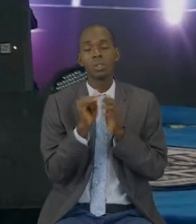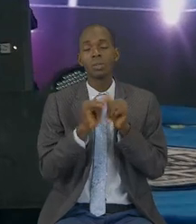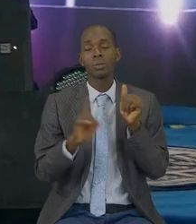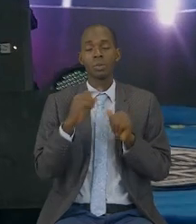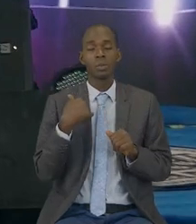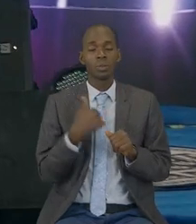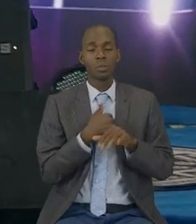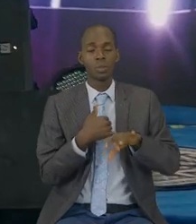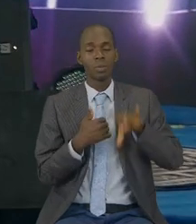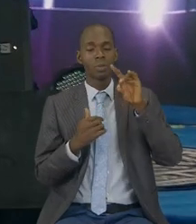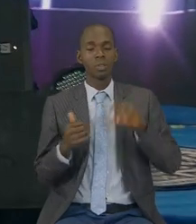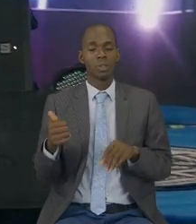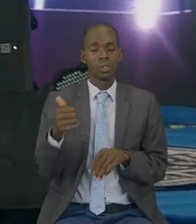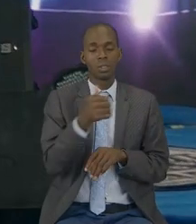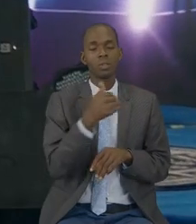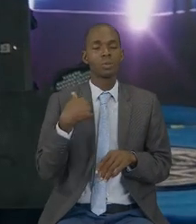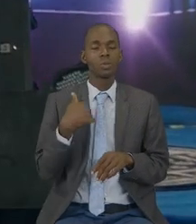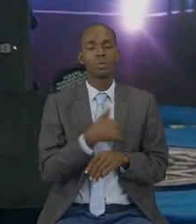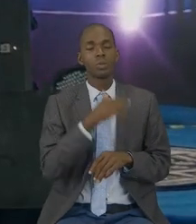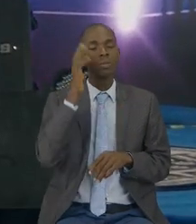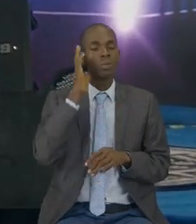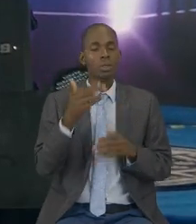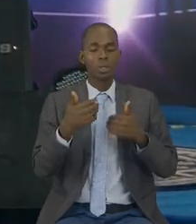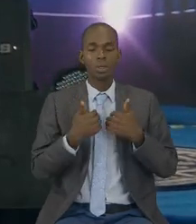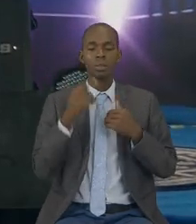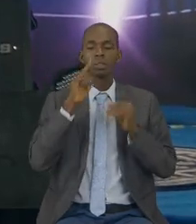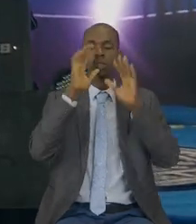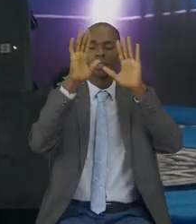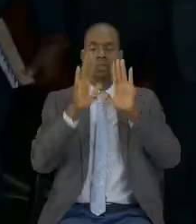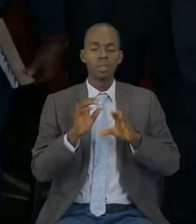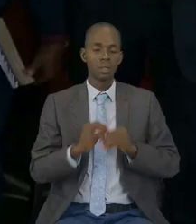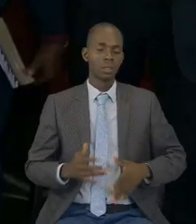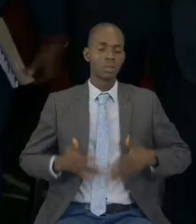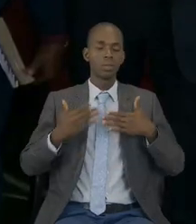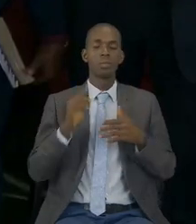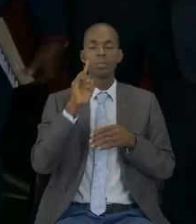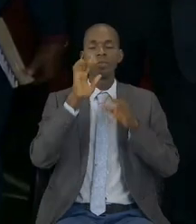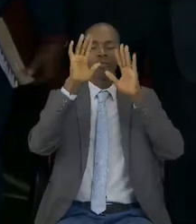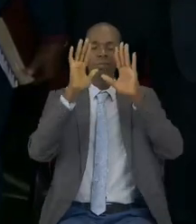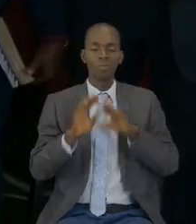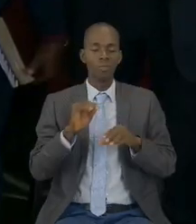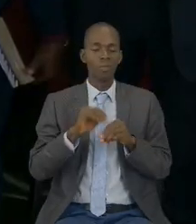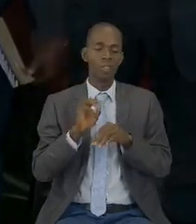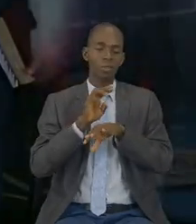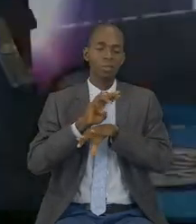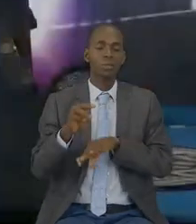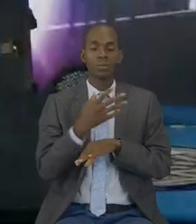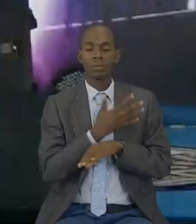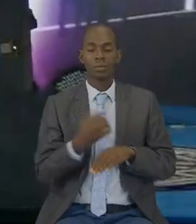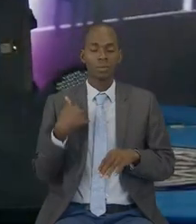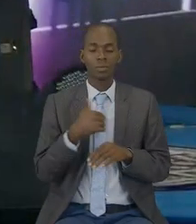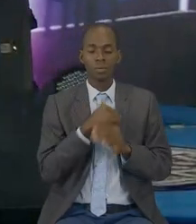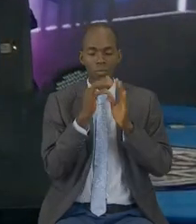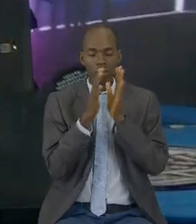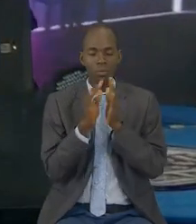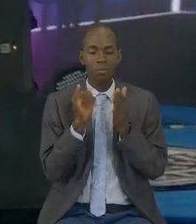find ourselves, we will have excellence in life, excellence in ministry. And we pray that